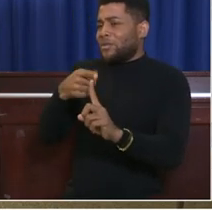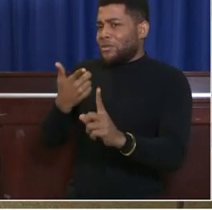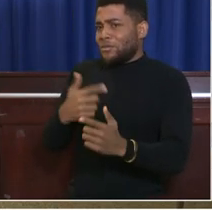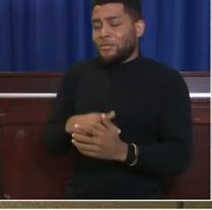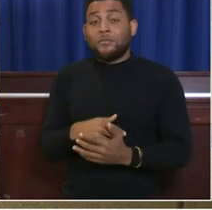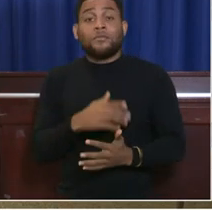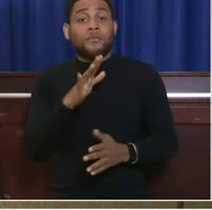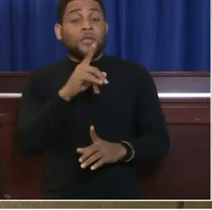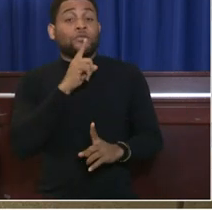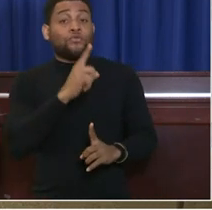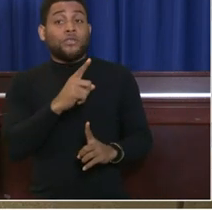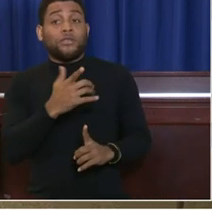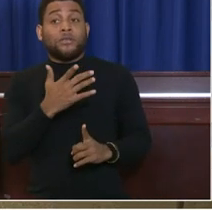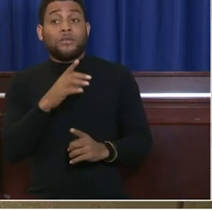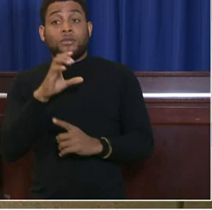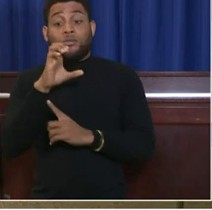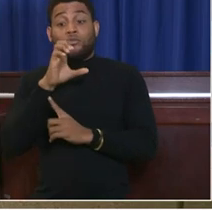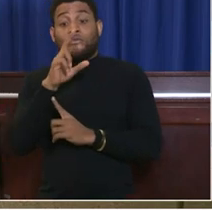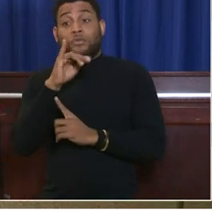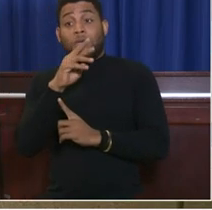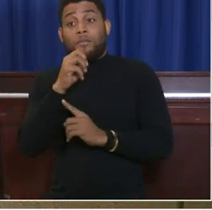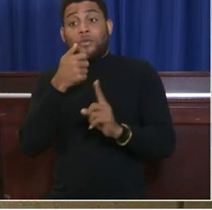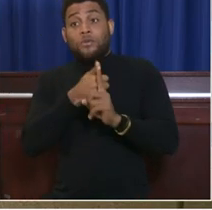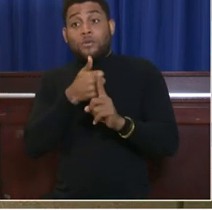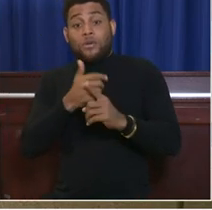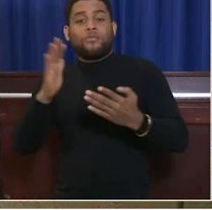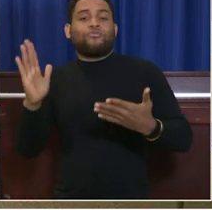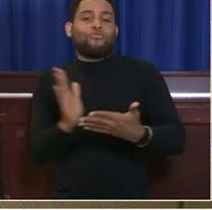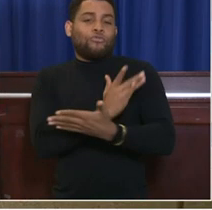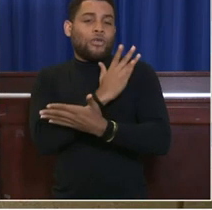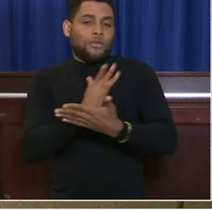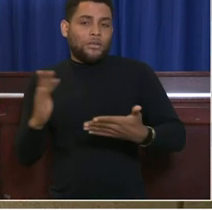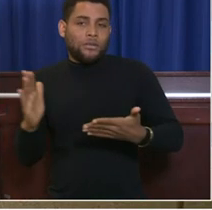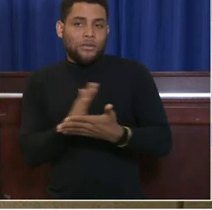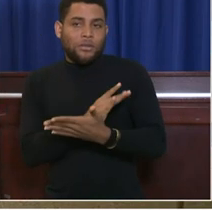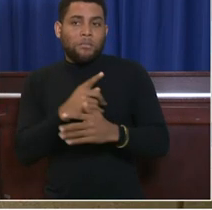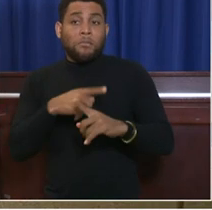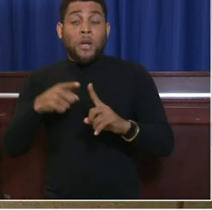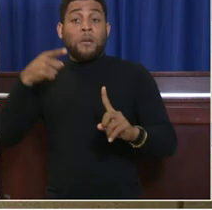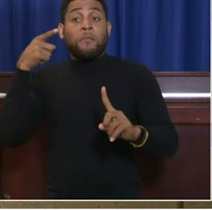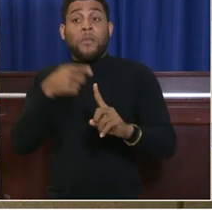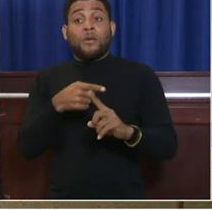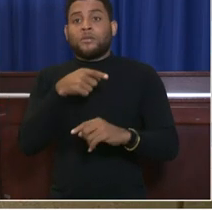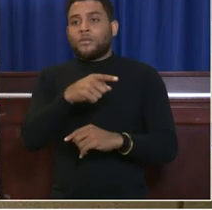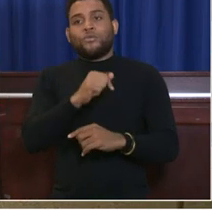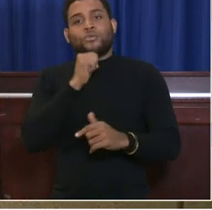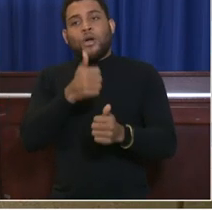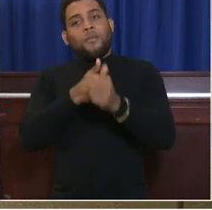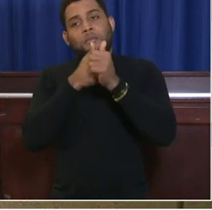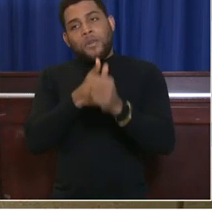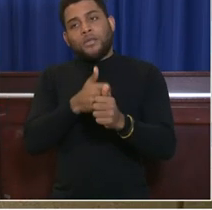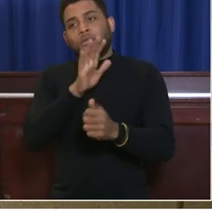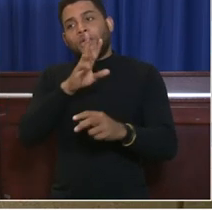to the original arrests, but these are for people who are not compliant with their supervision.